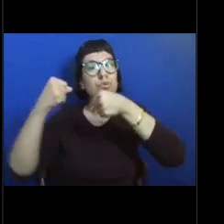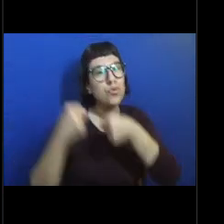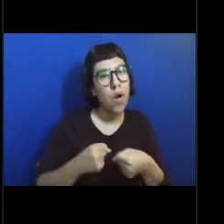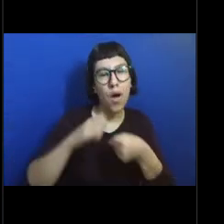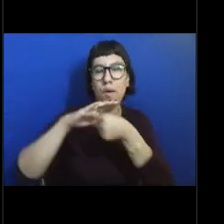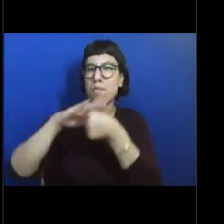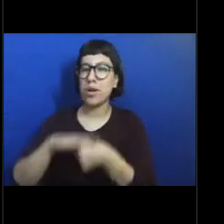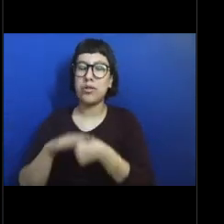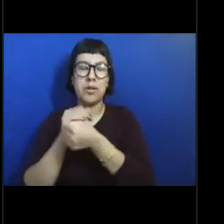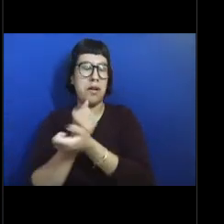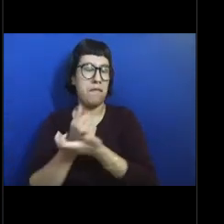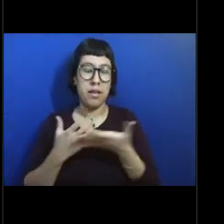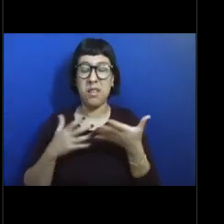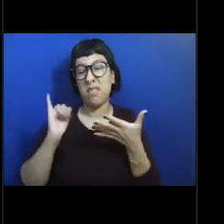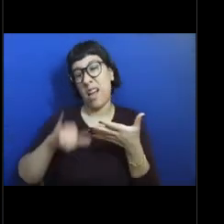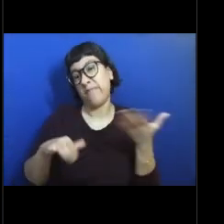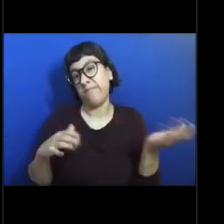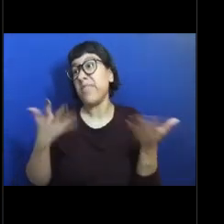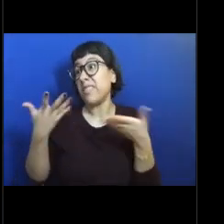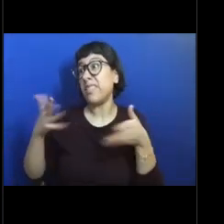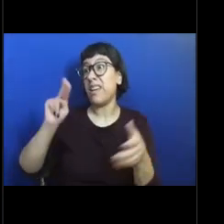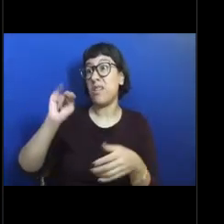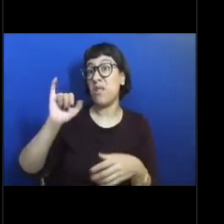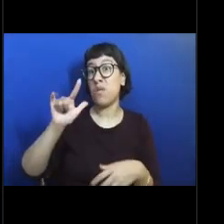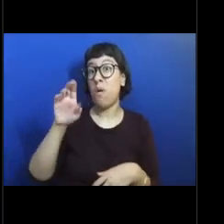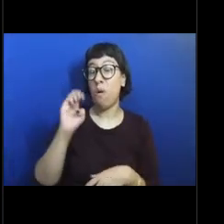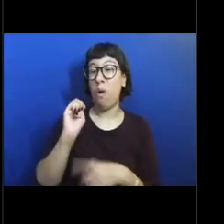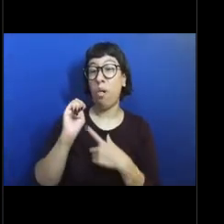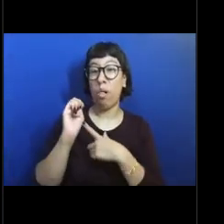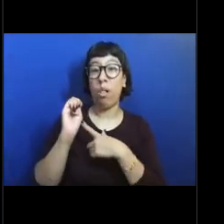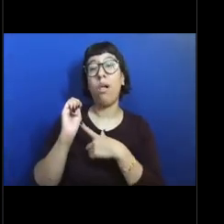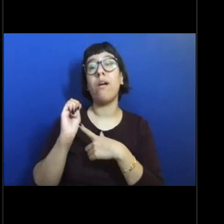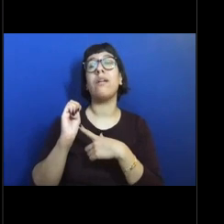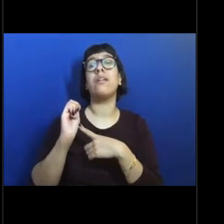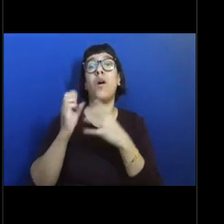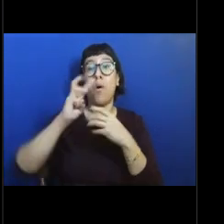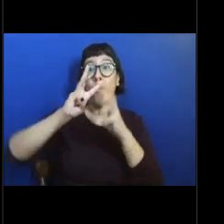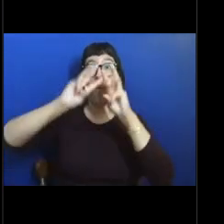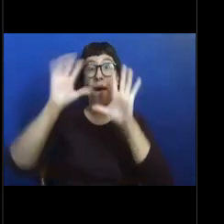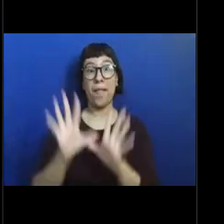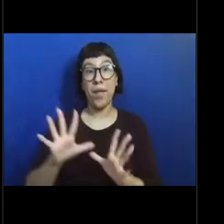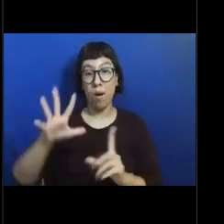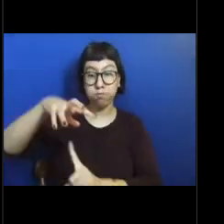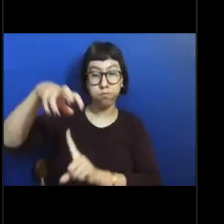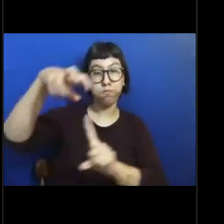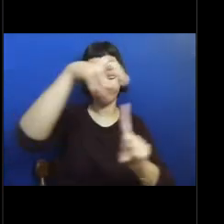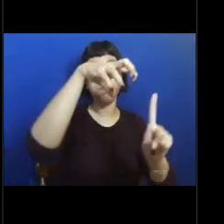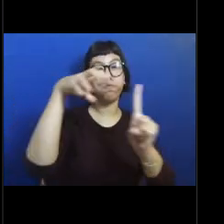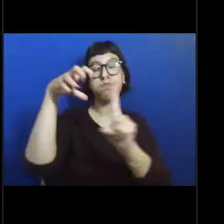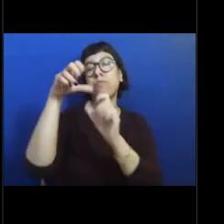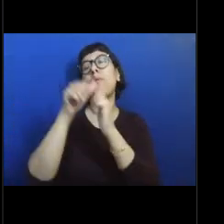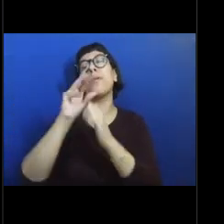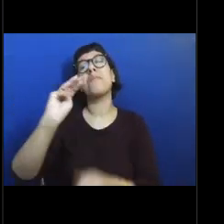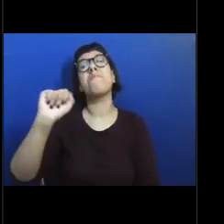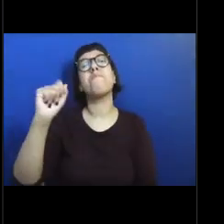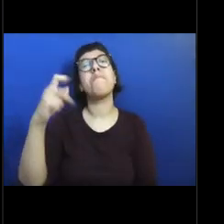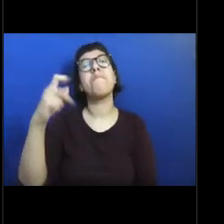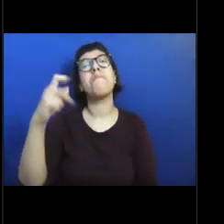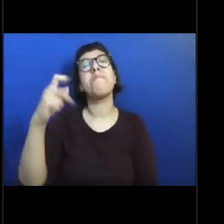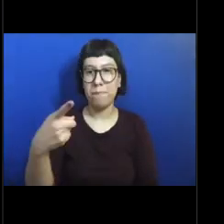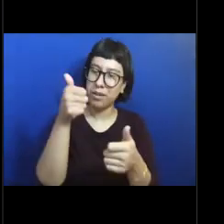And that was the end, Nicole. That actually just kind of tried to tie together weather balloons to the actual weather maps that the folks may be studying at